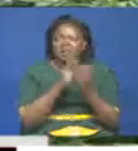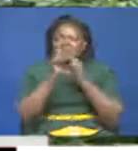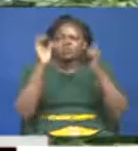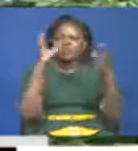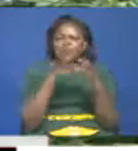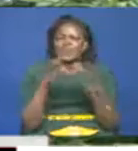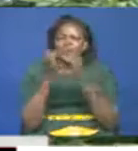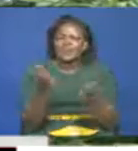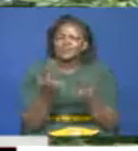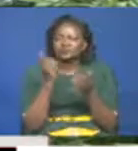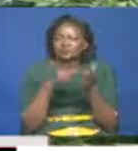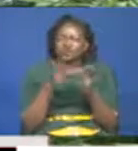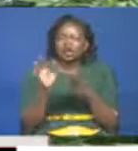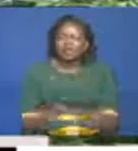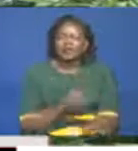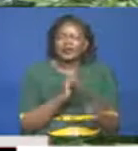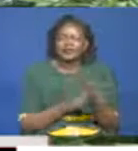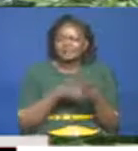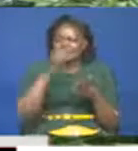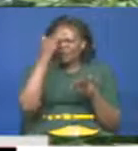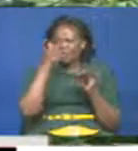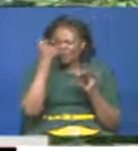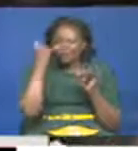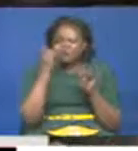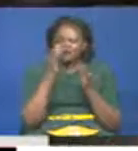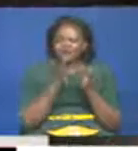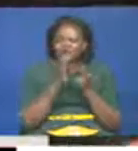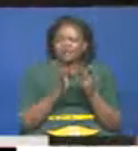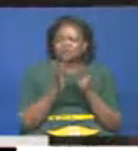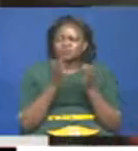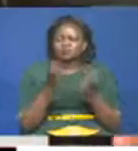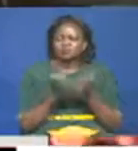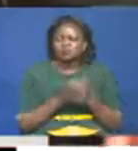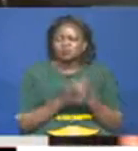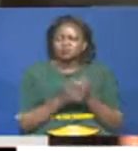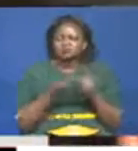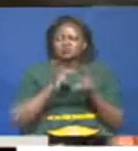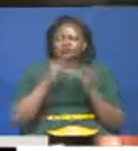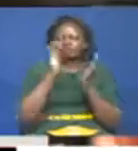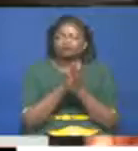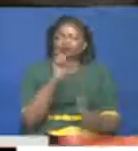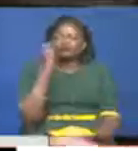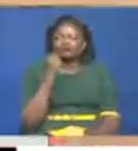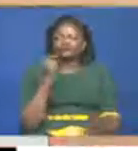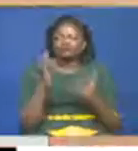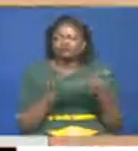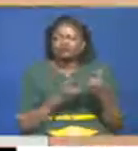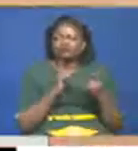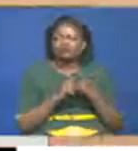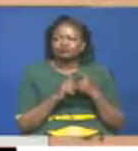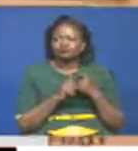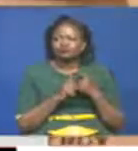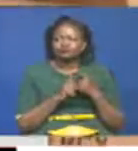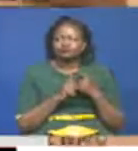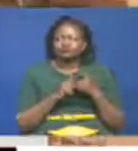require longer durations because of the design of the requirement. The National Bank of Kenya is now looking towards risk sharing